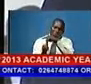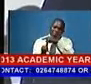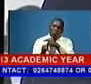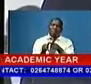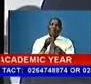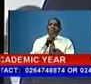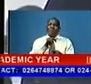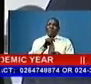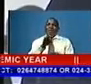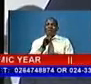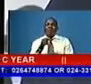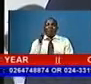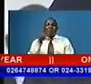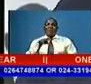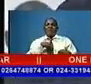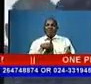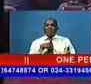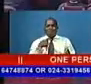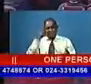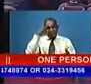it. It will be endless.